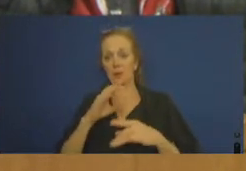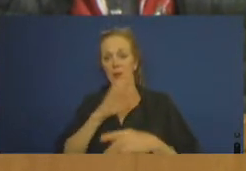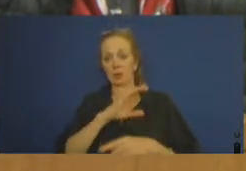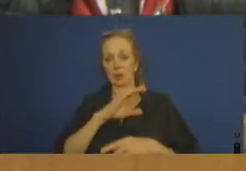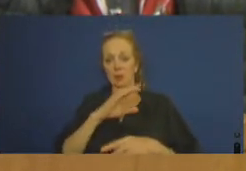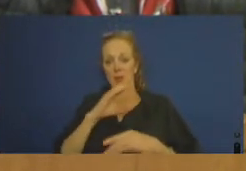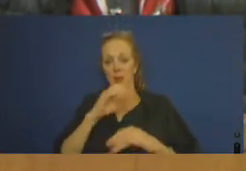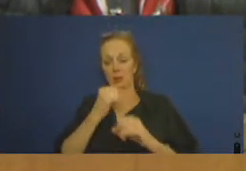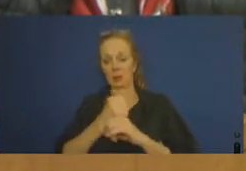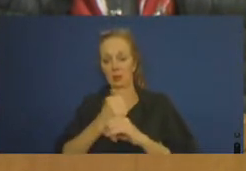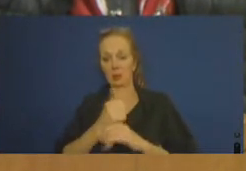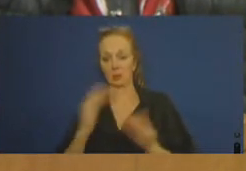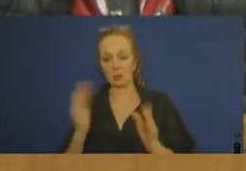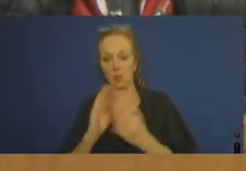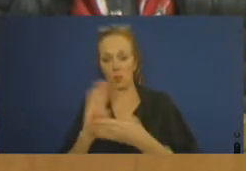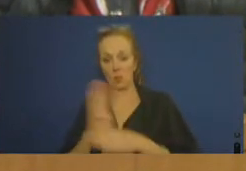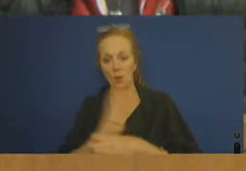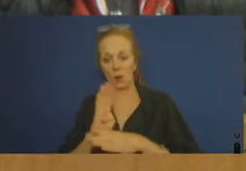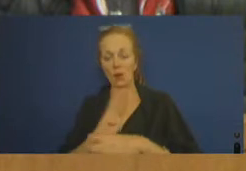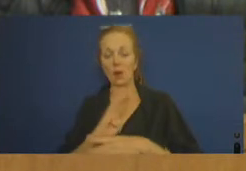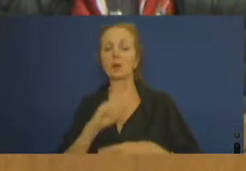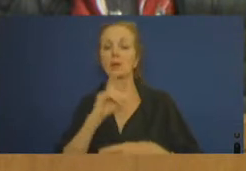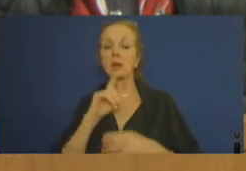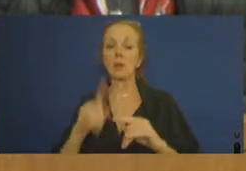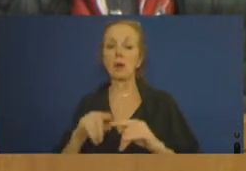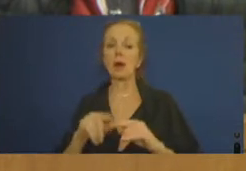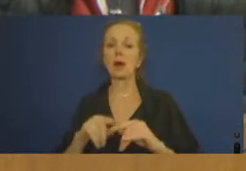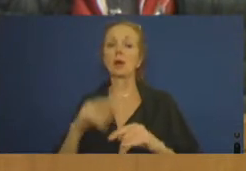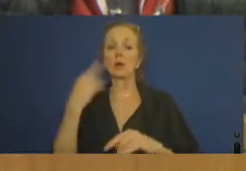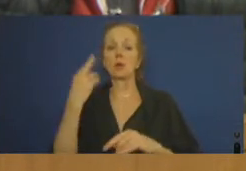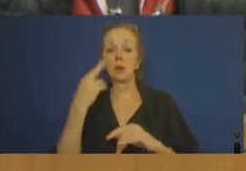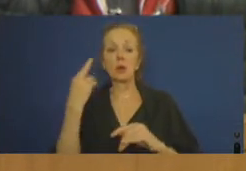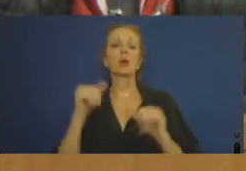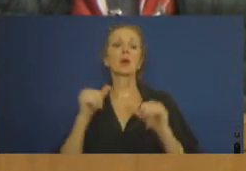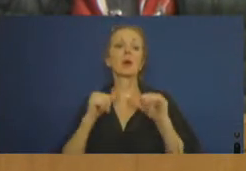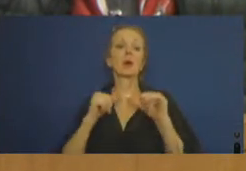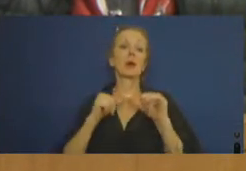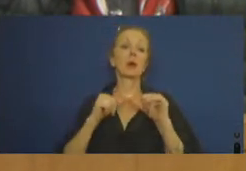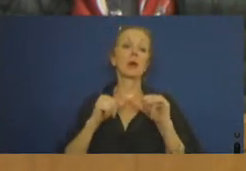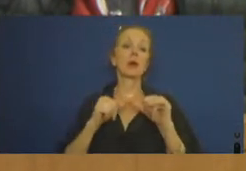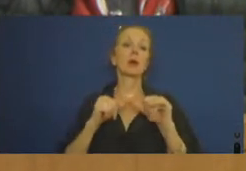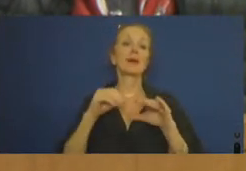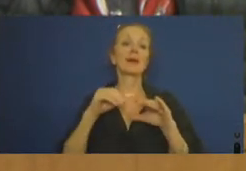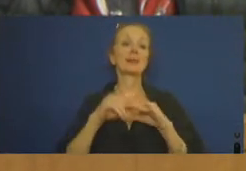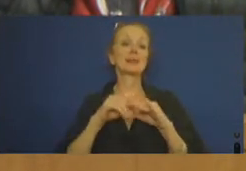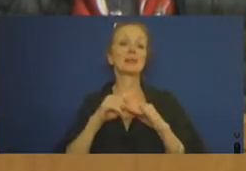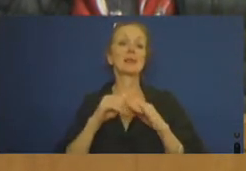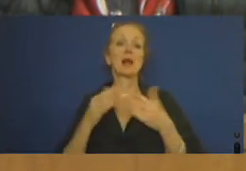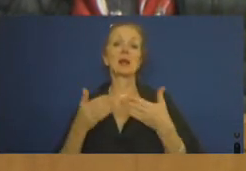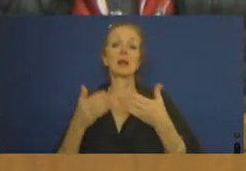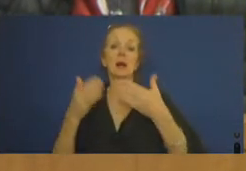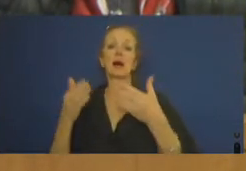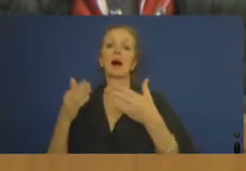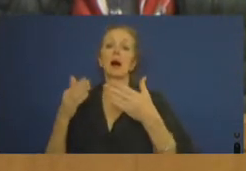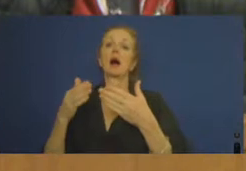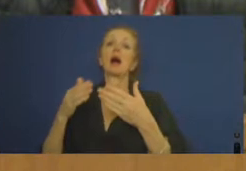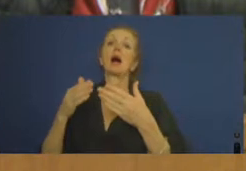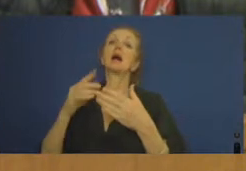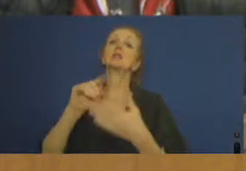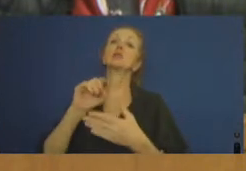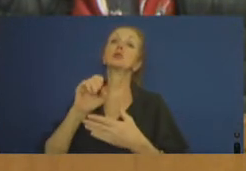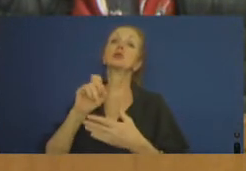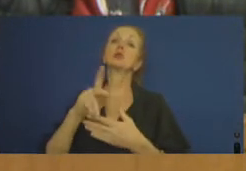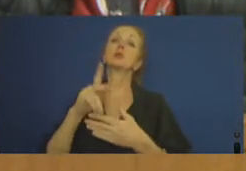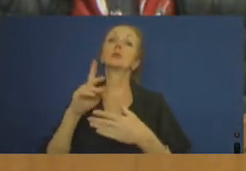small businesses whose livelihoods depend on reasonable and continuous ingress and egress of delivery trucks as part of their commercial supply